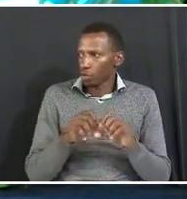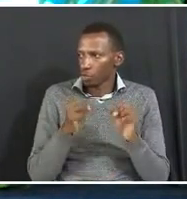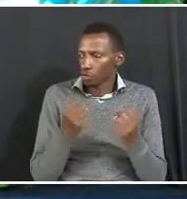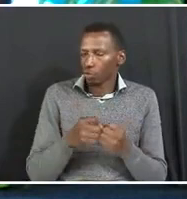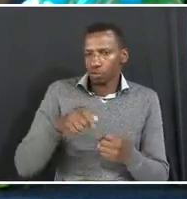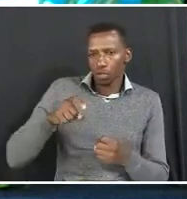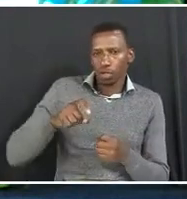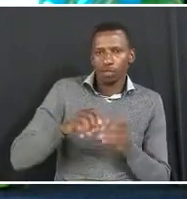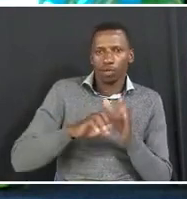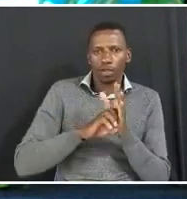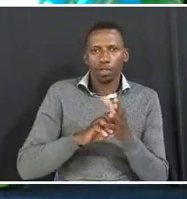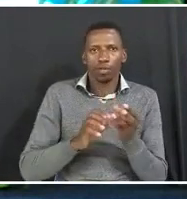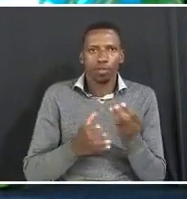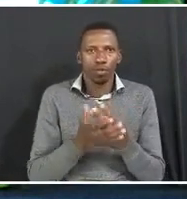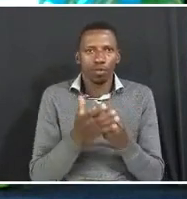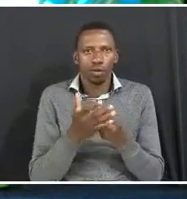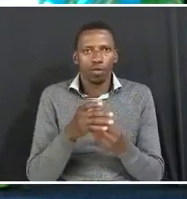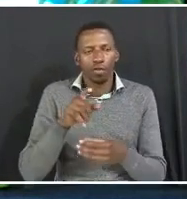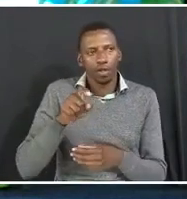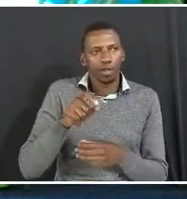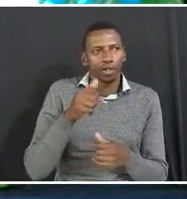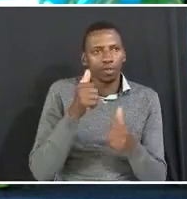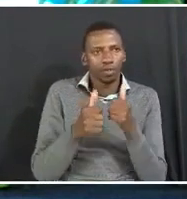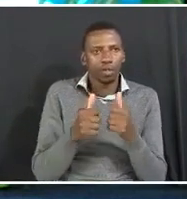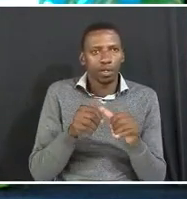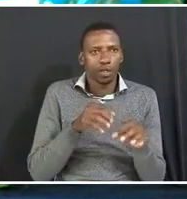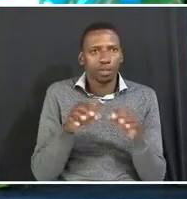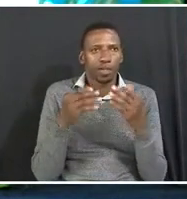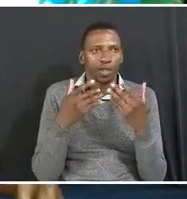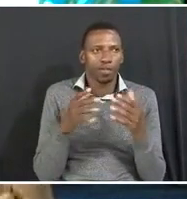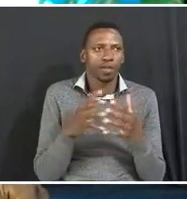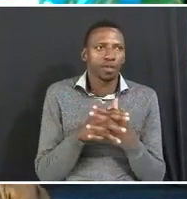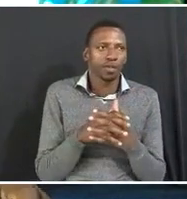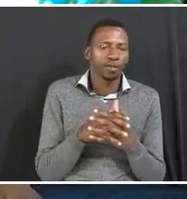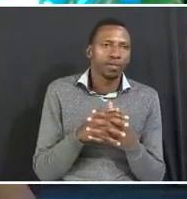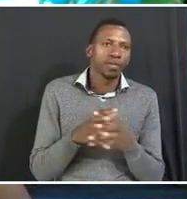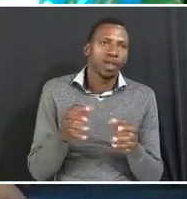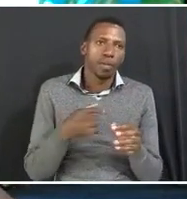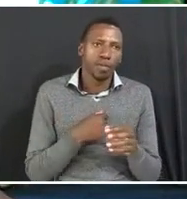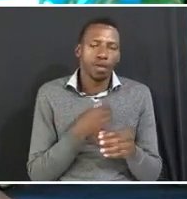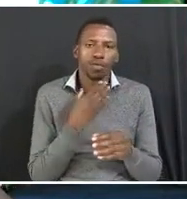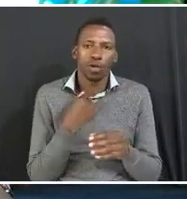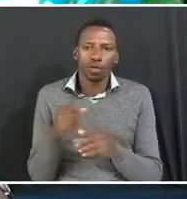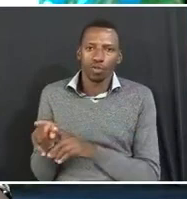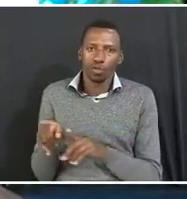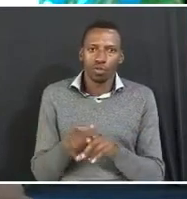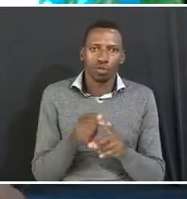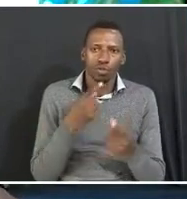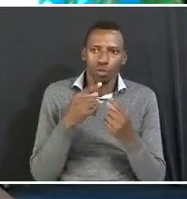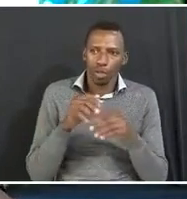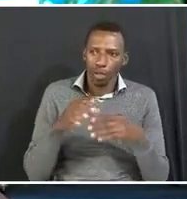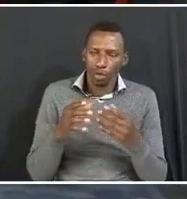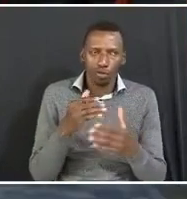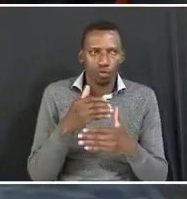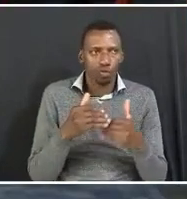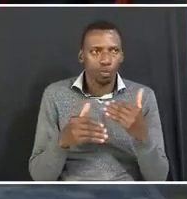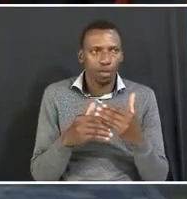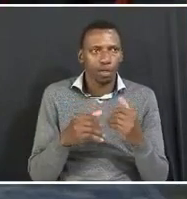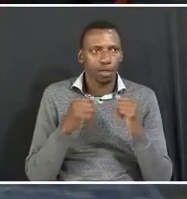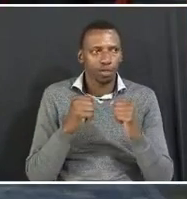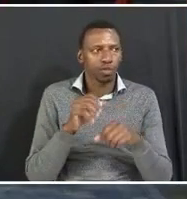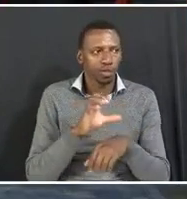needs that have been articulated by my dear elder. I want also to say how to build a vibrant church is